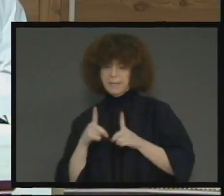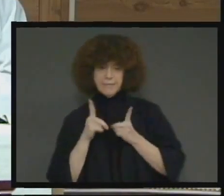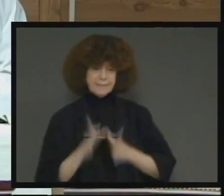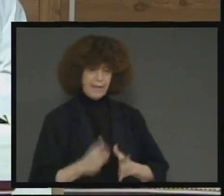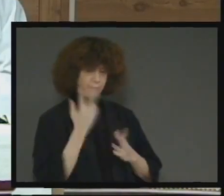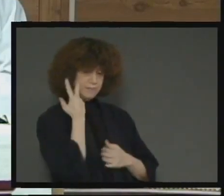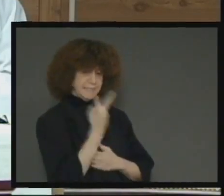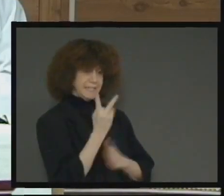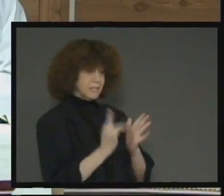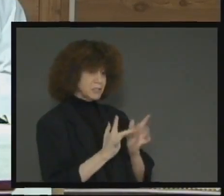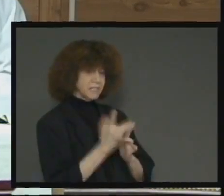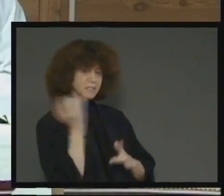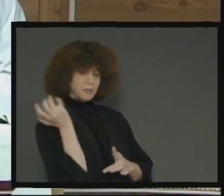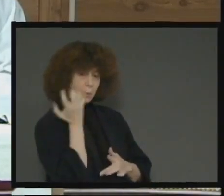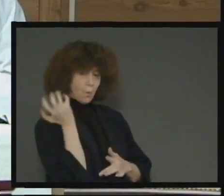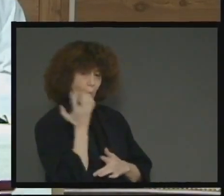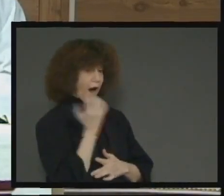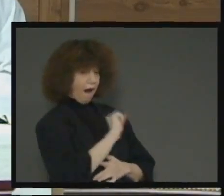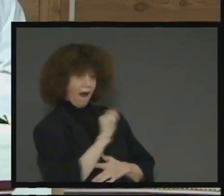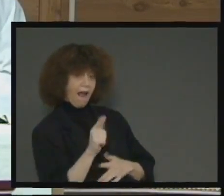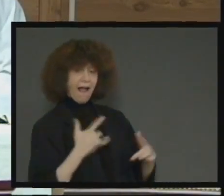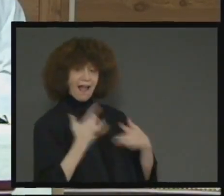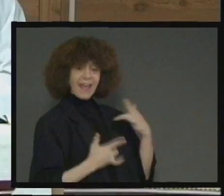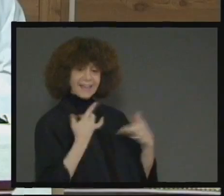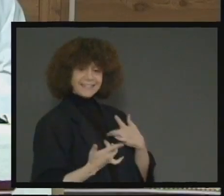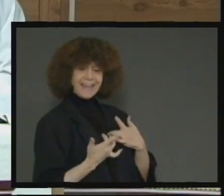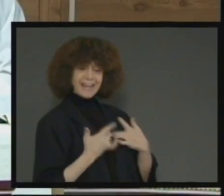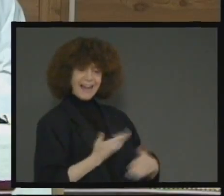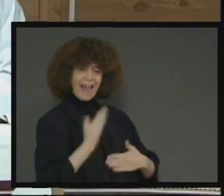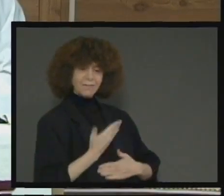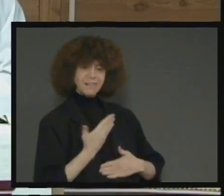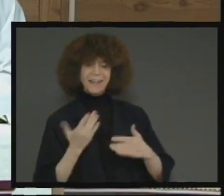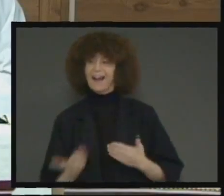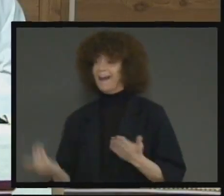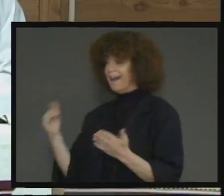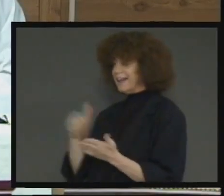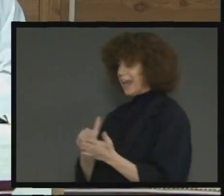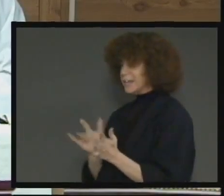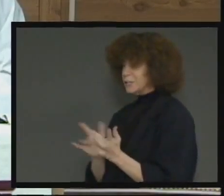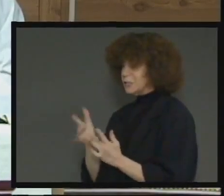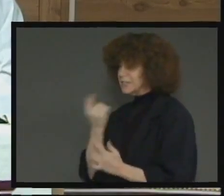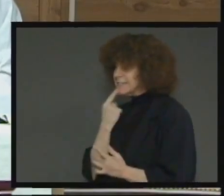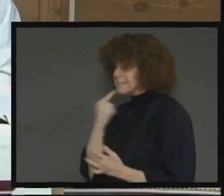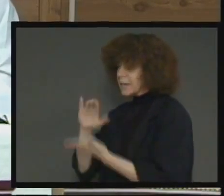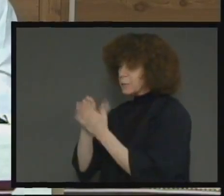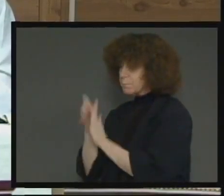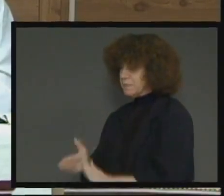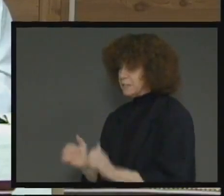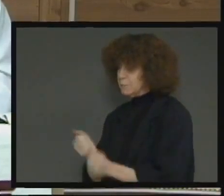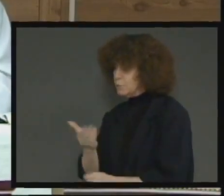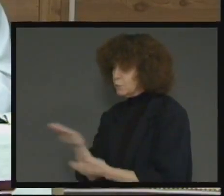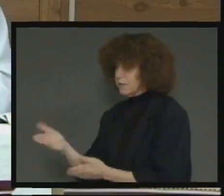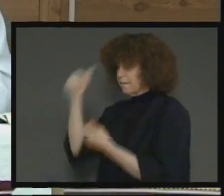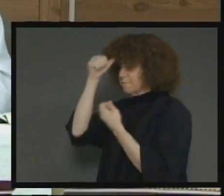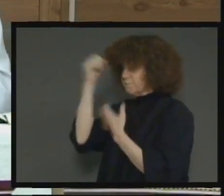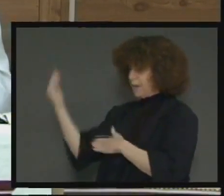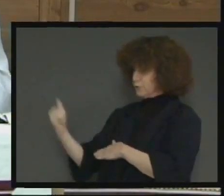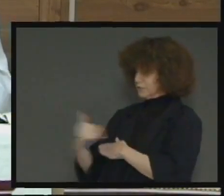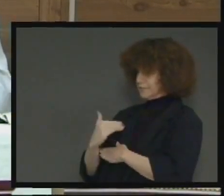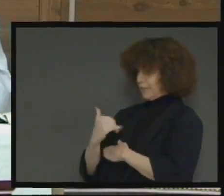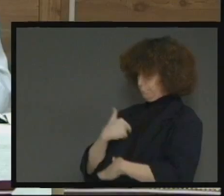from here. For how shall it be known that I have found favor in your sight, I and your